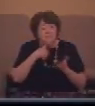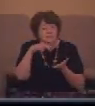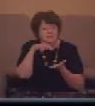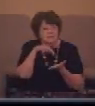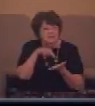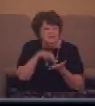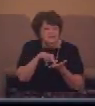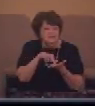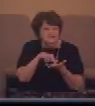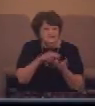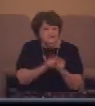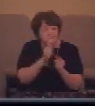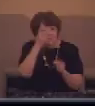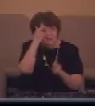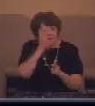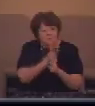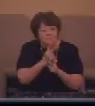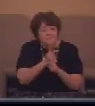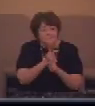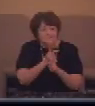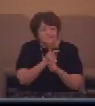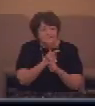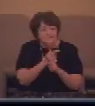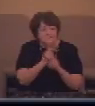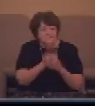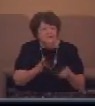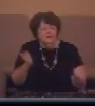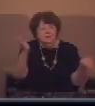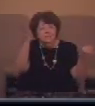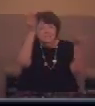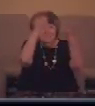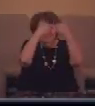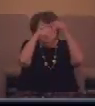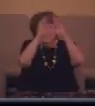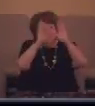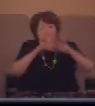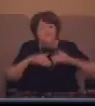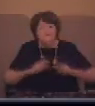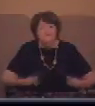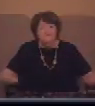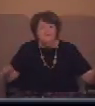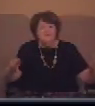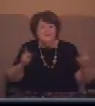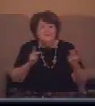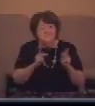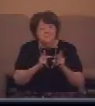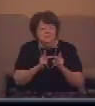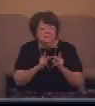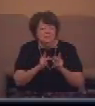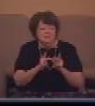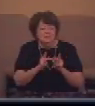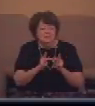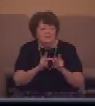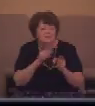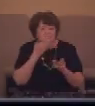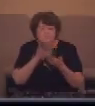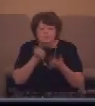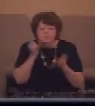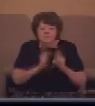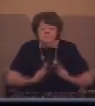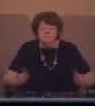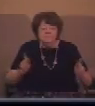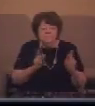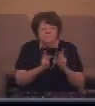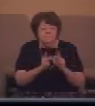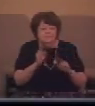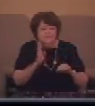me stand by faith on heaven's table land, a higher